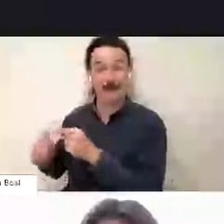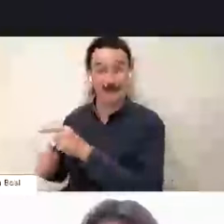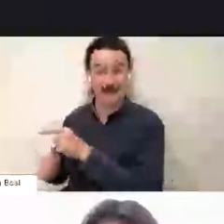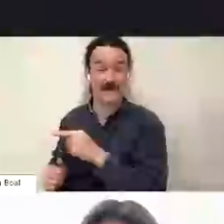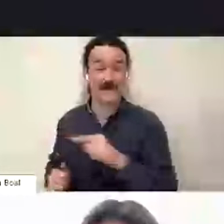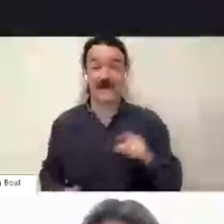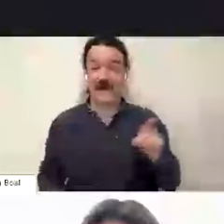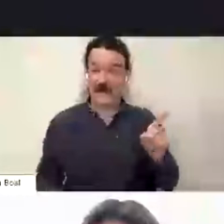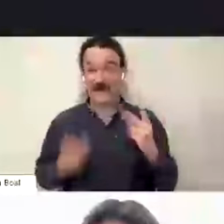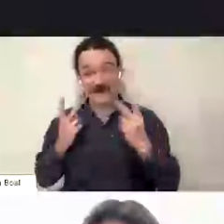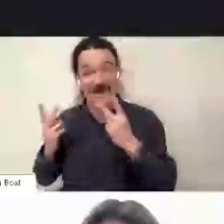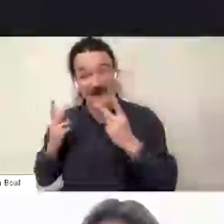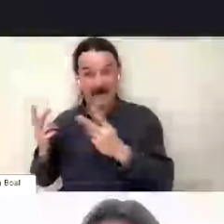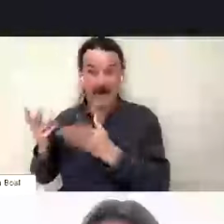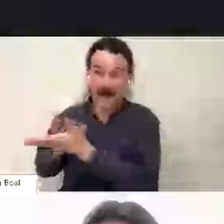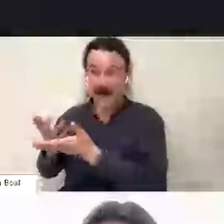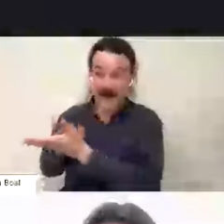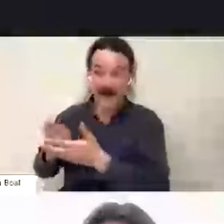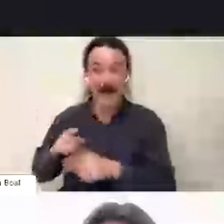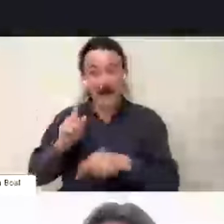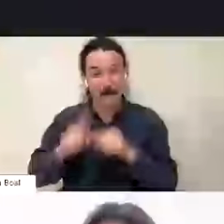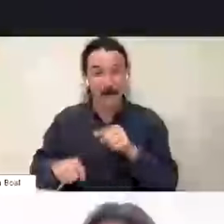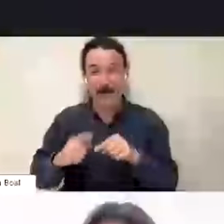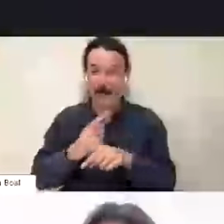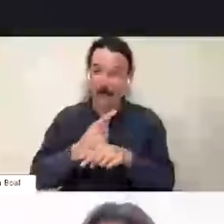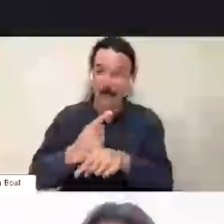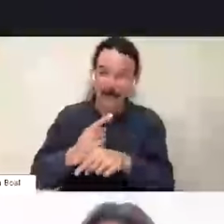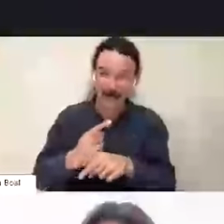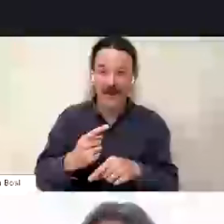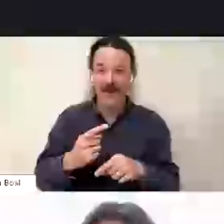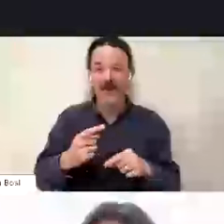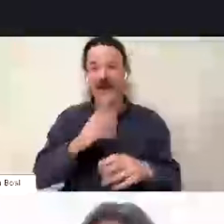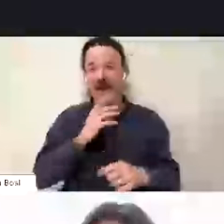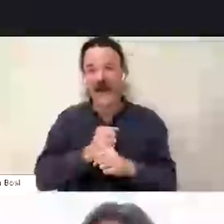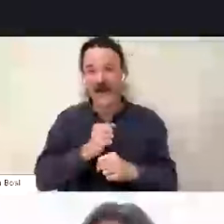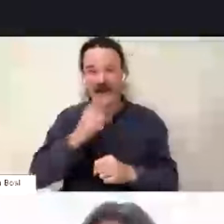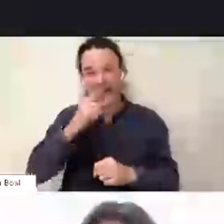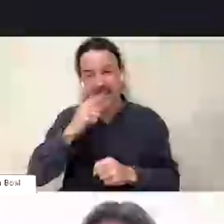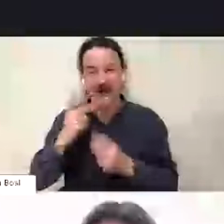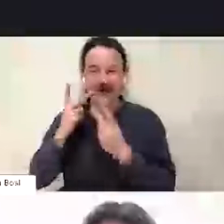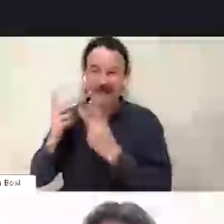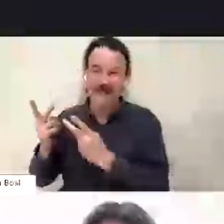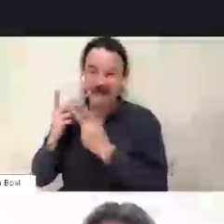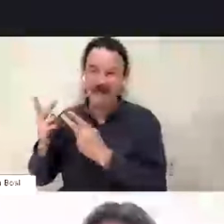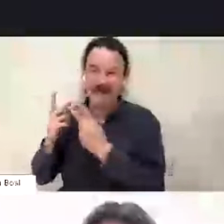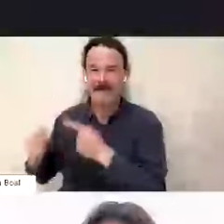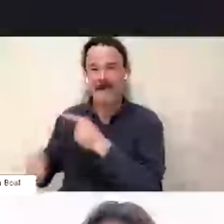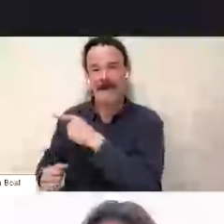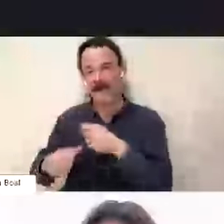weeks Aboriginal communities would have visits from bureaucrats or whatever, and are very familiar with,